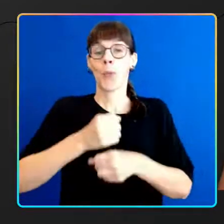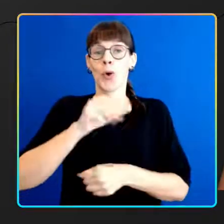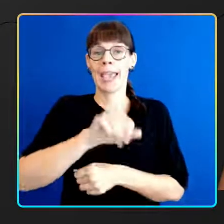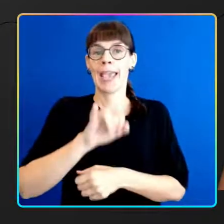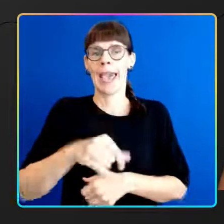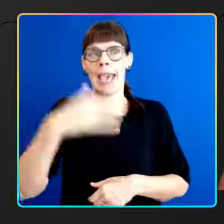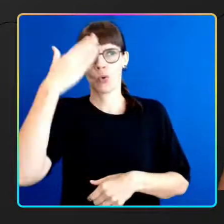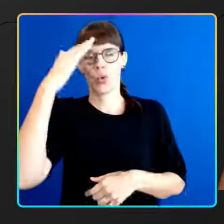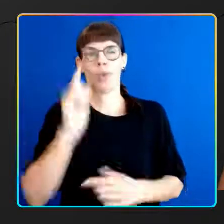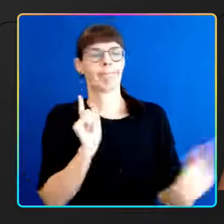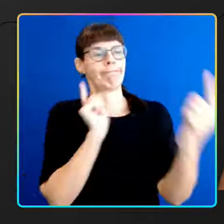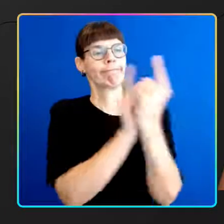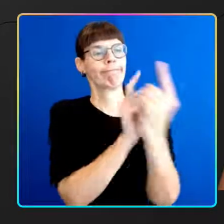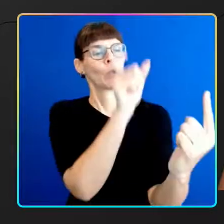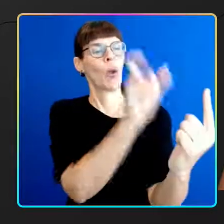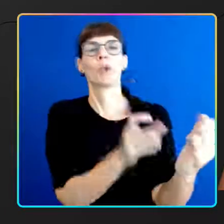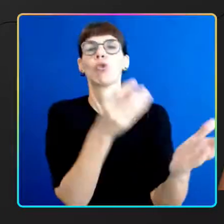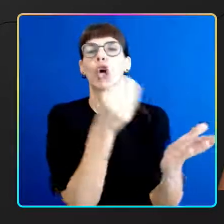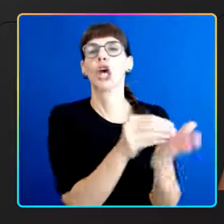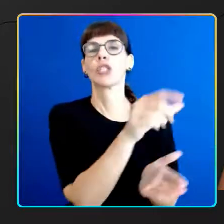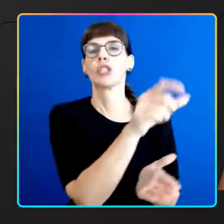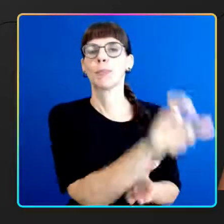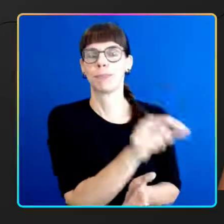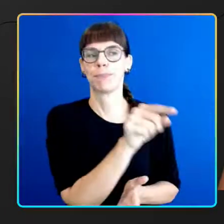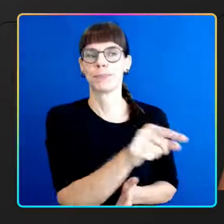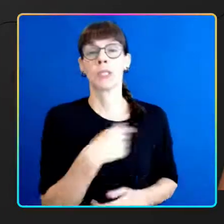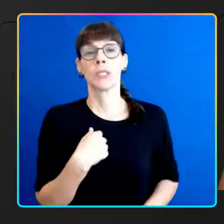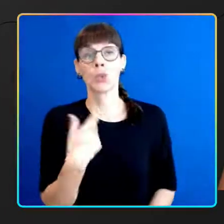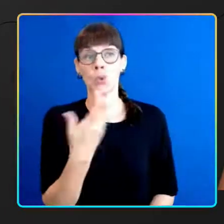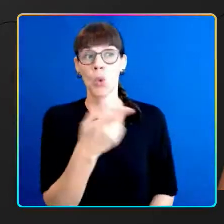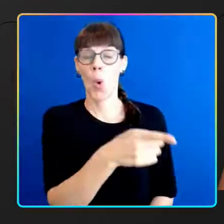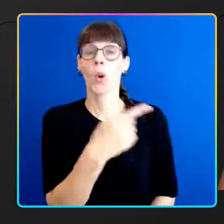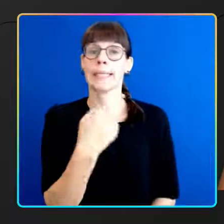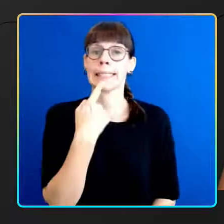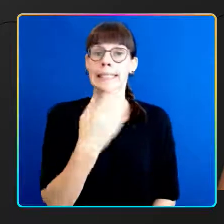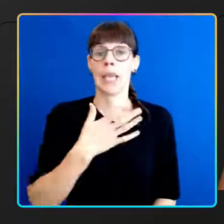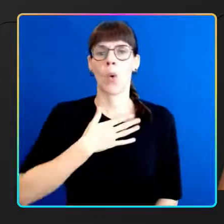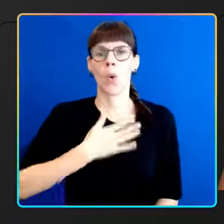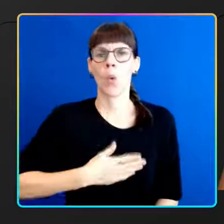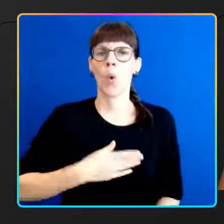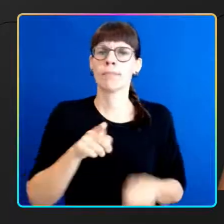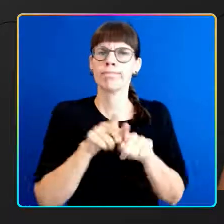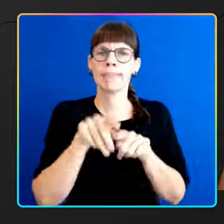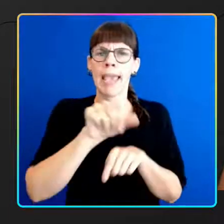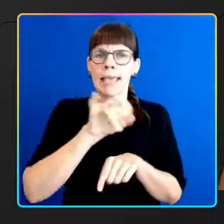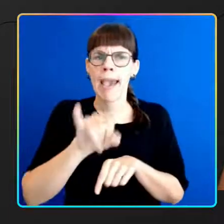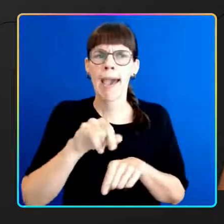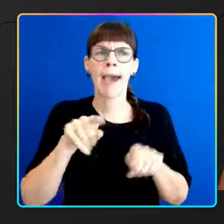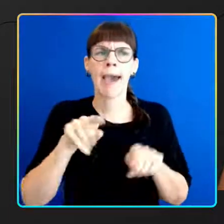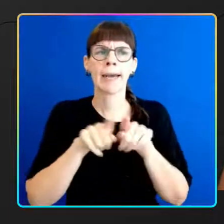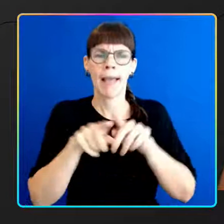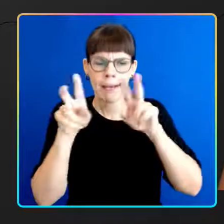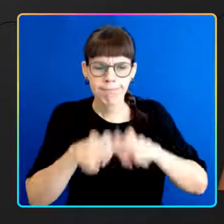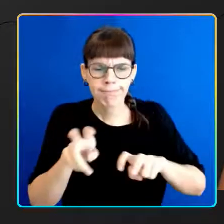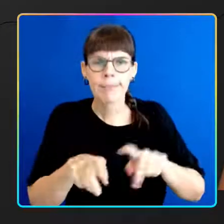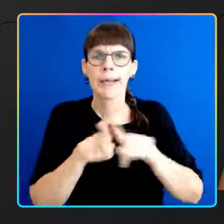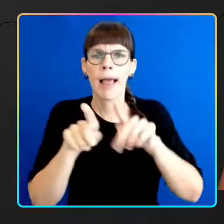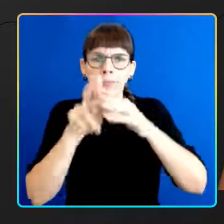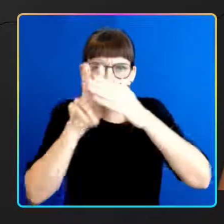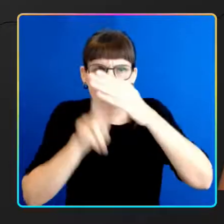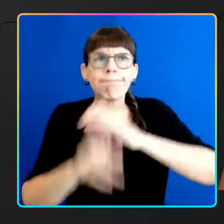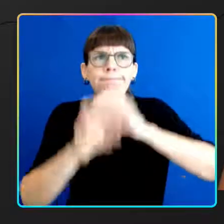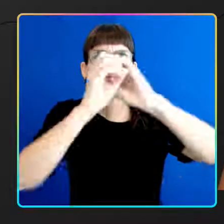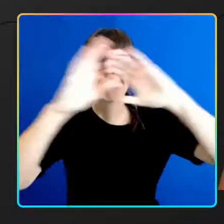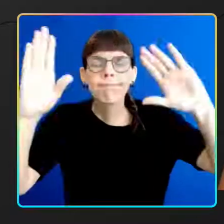they ask about they want some AI predictive analytics or descriptive, and they give them lots